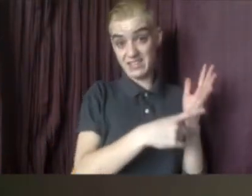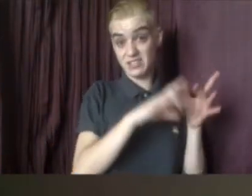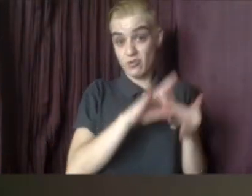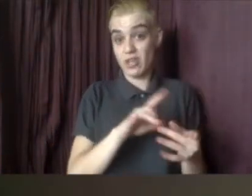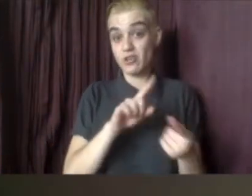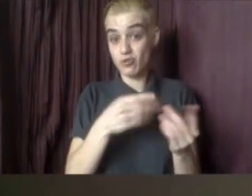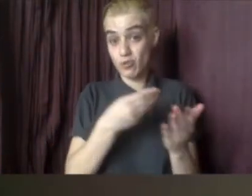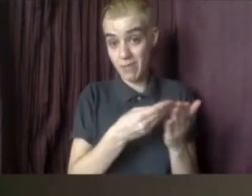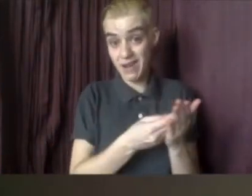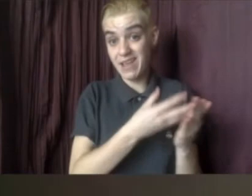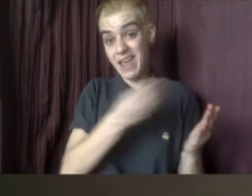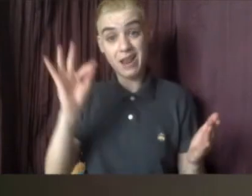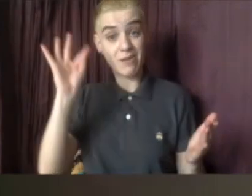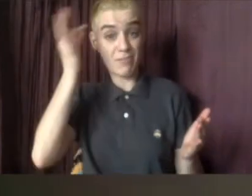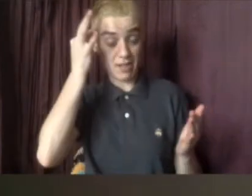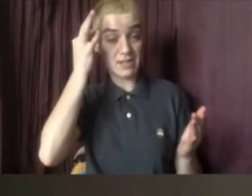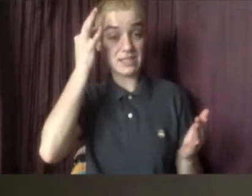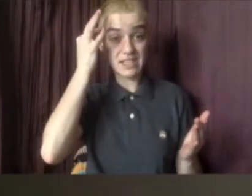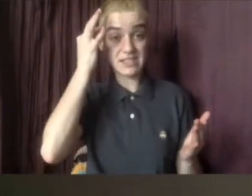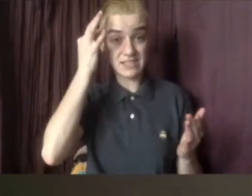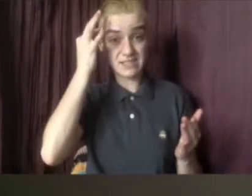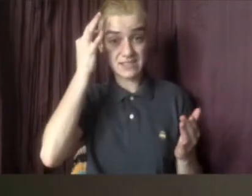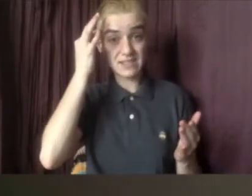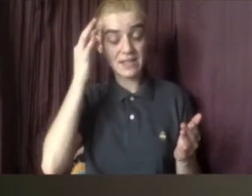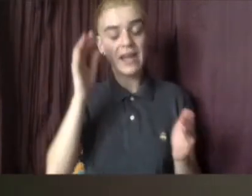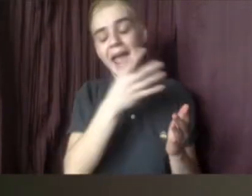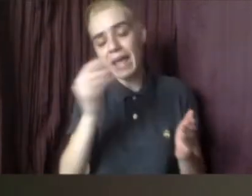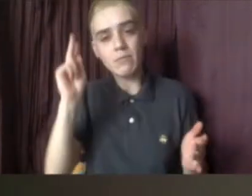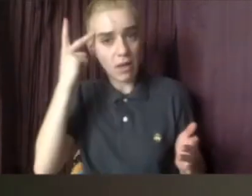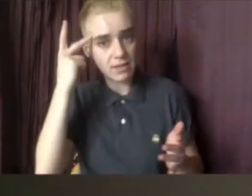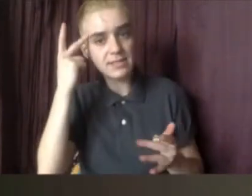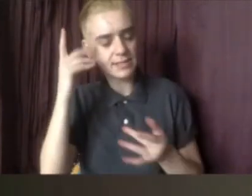these false narratives that we can't even discern where they're coming from anymore.